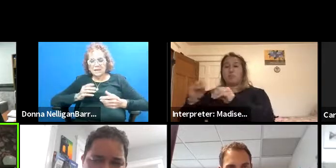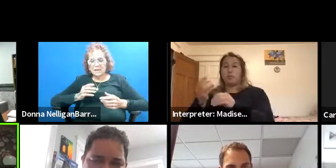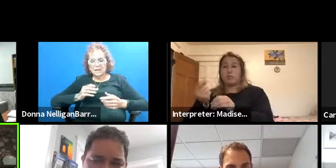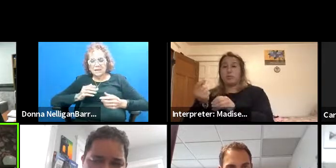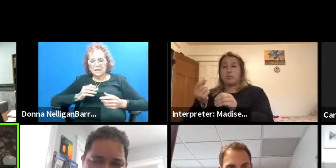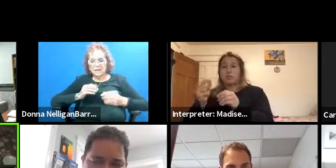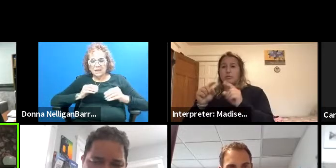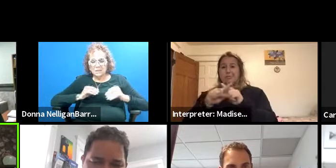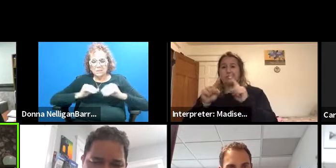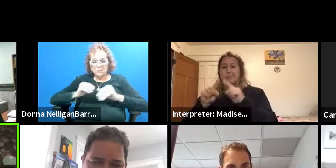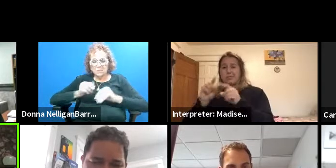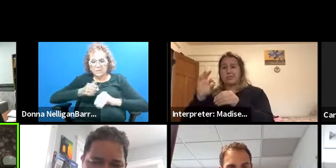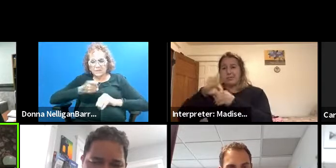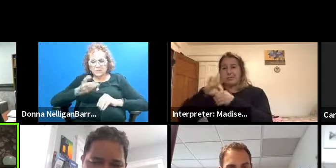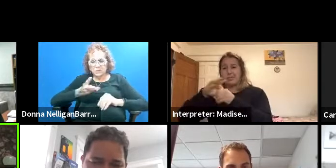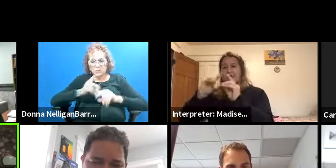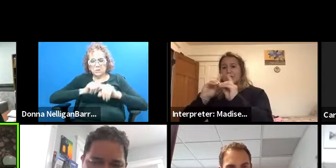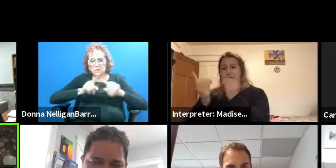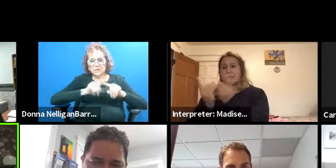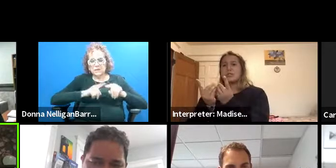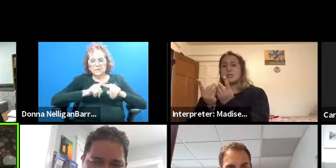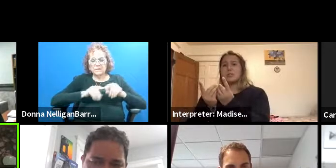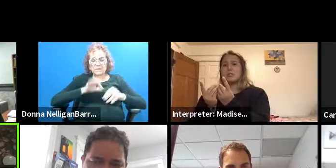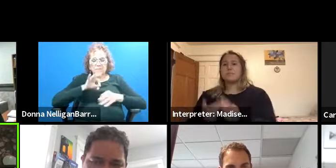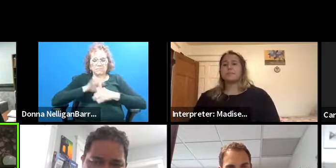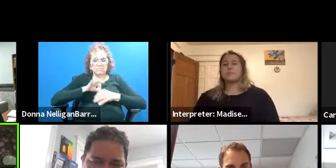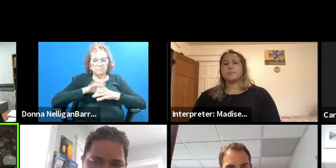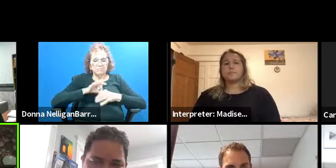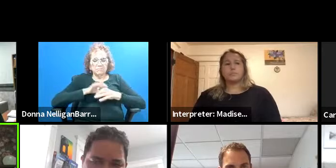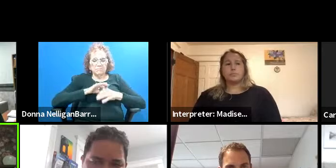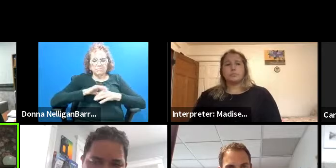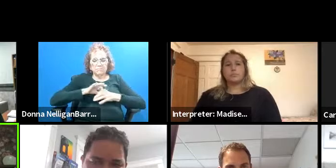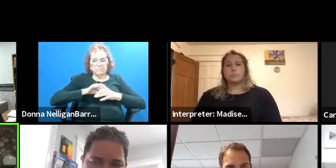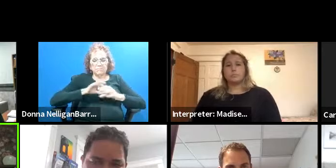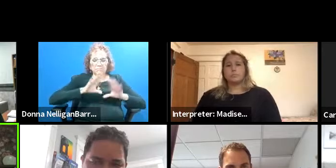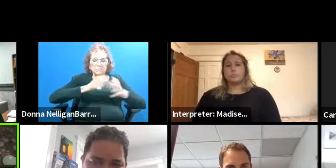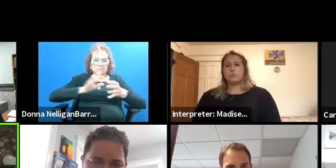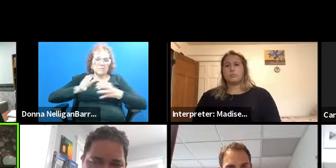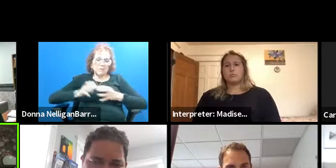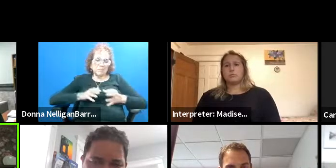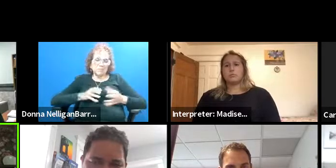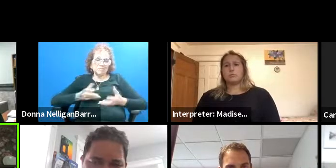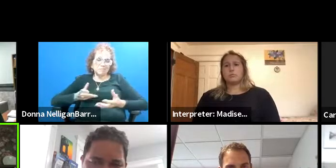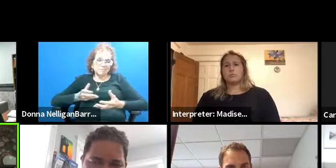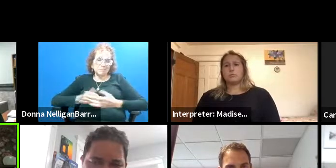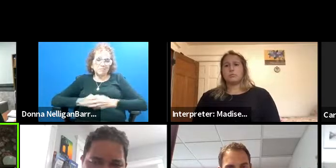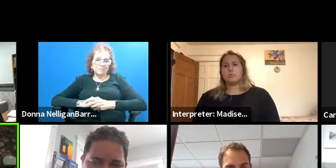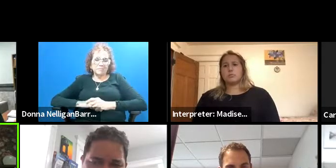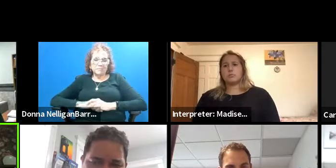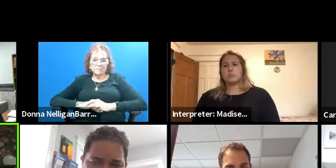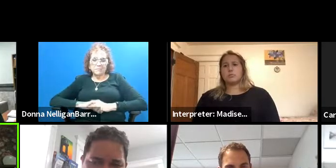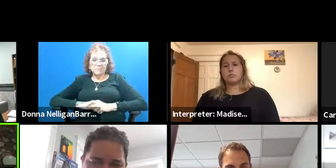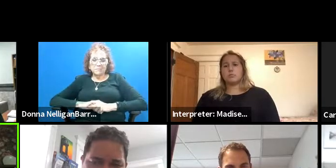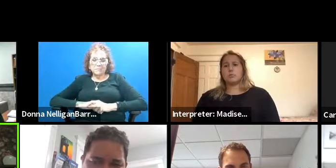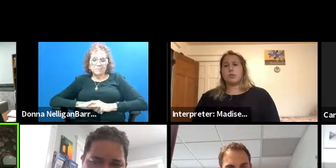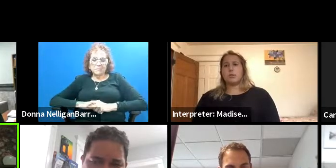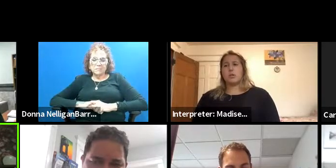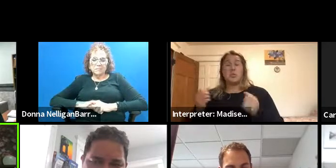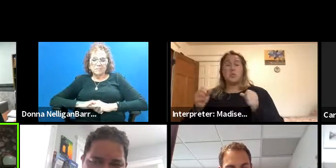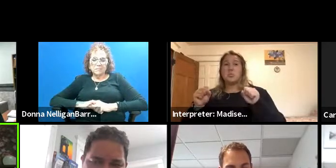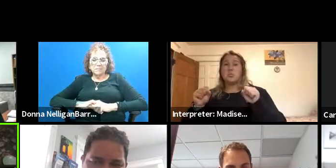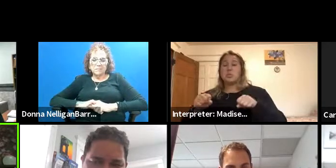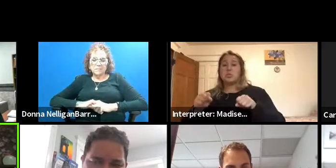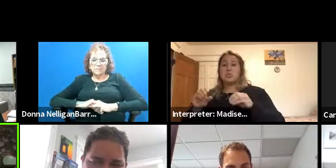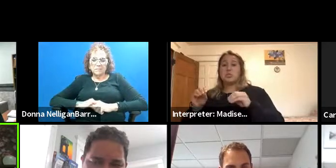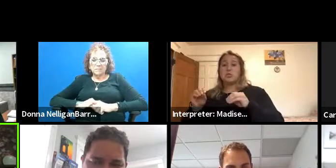downtown from the East District to the Northeast District. We might have moved 1